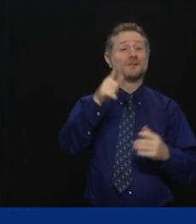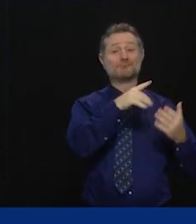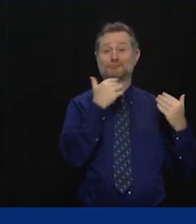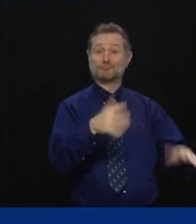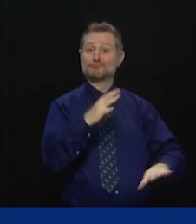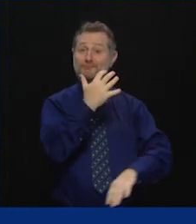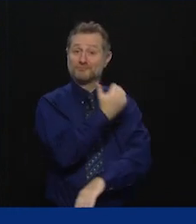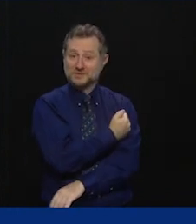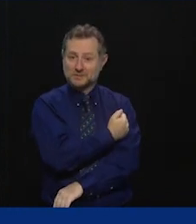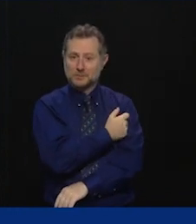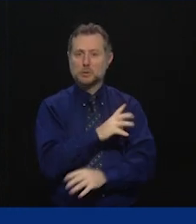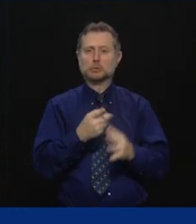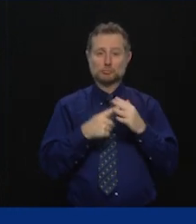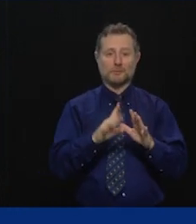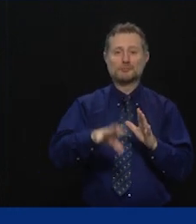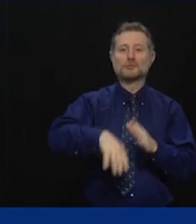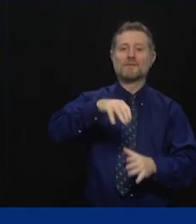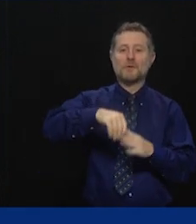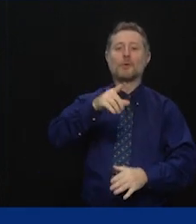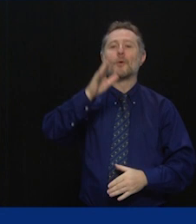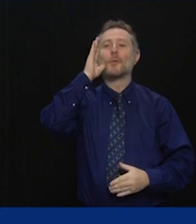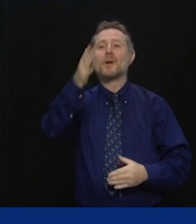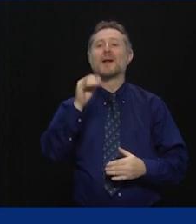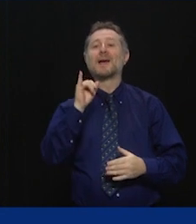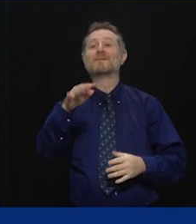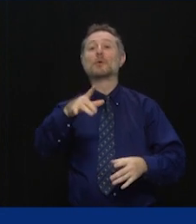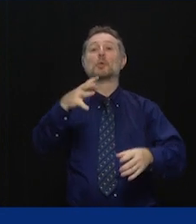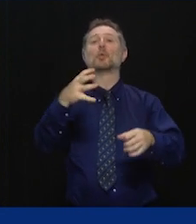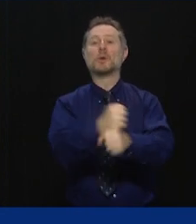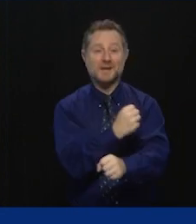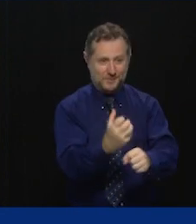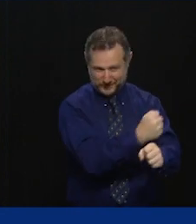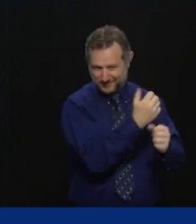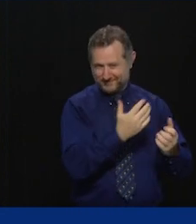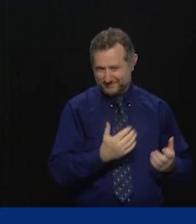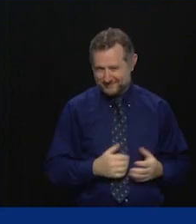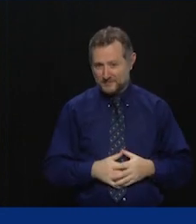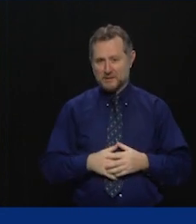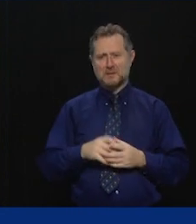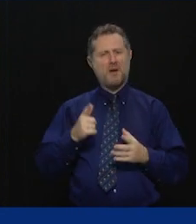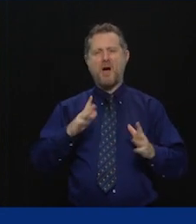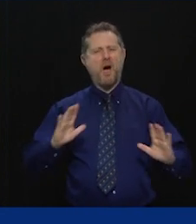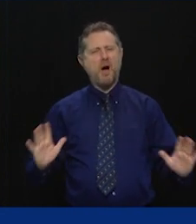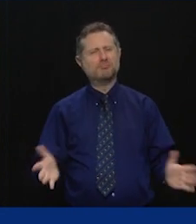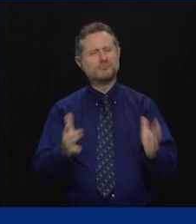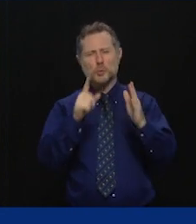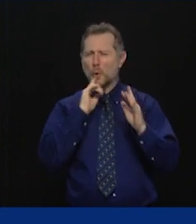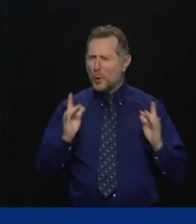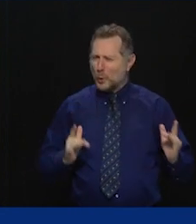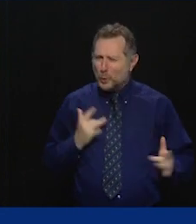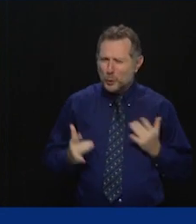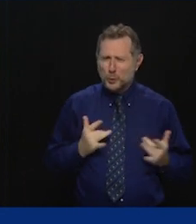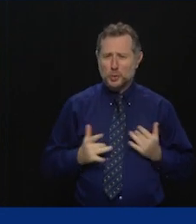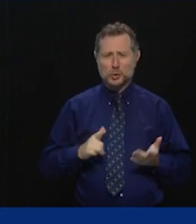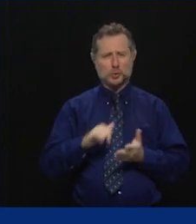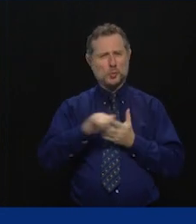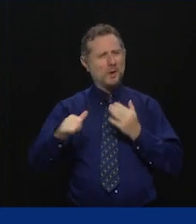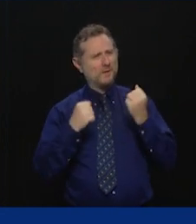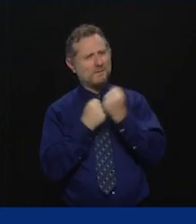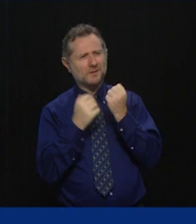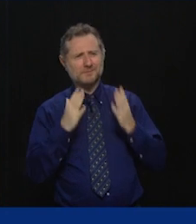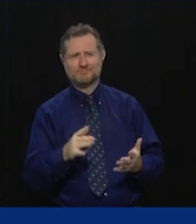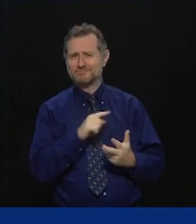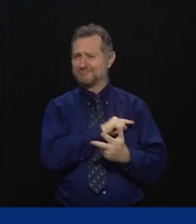it early, do it often, and this is how we're going to try and get a little excitement from our fans out there across the state of New York.